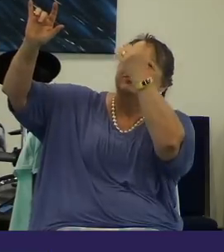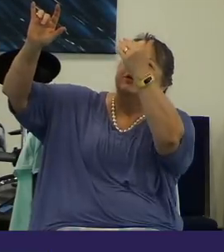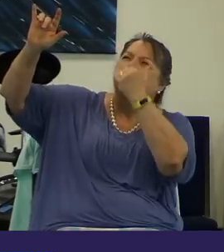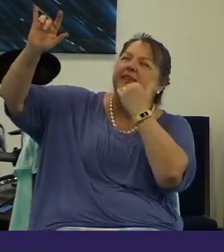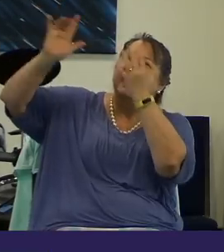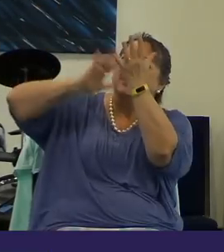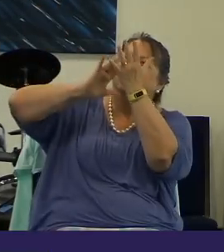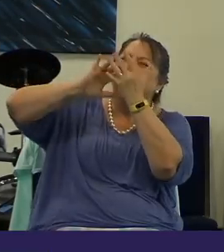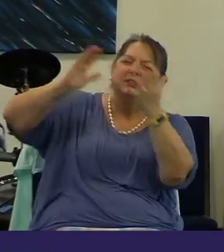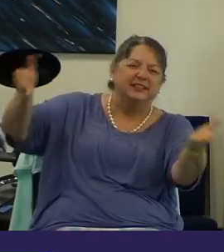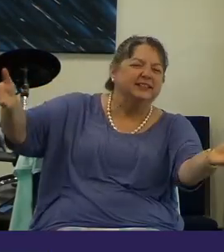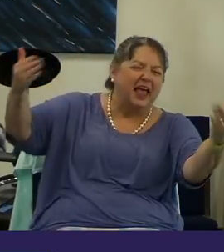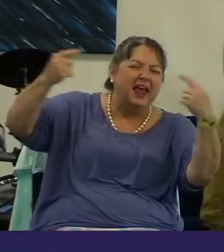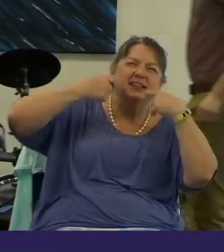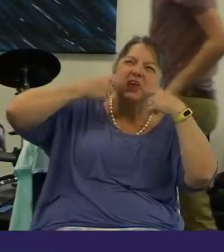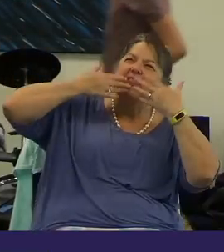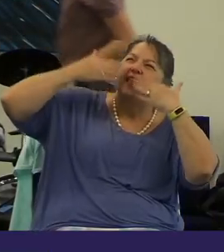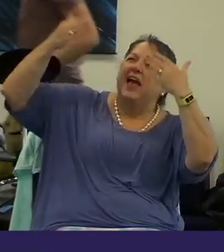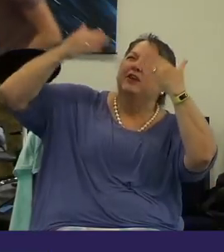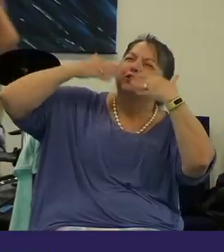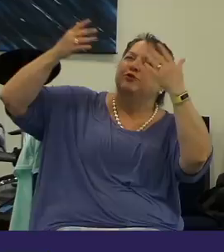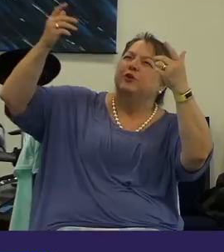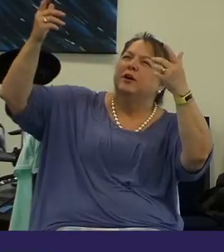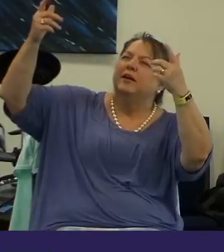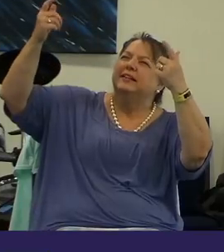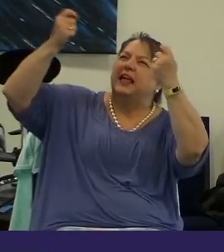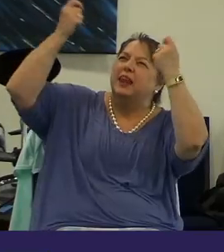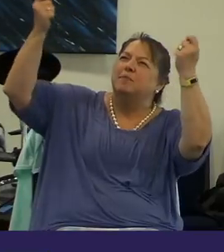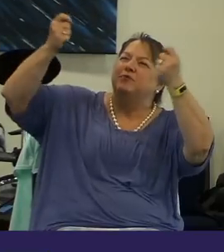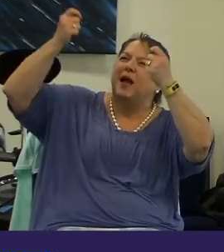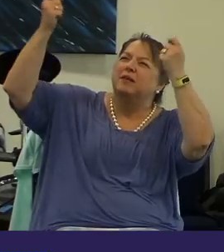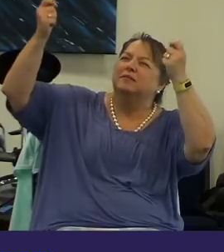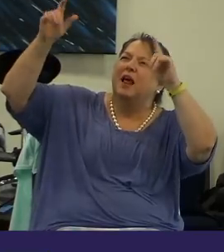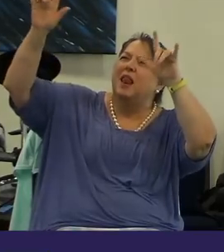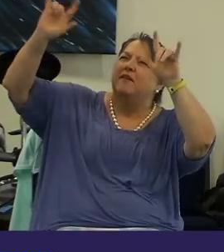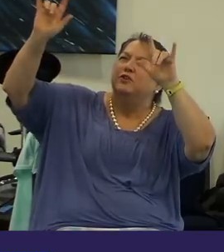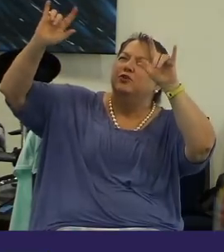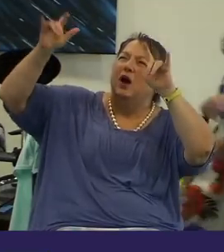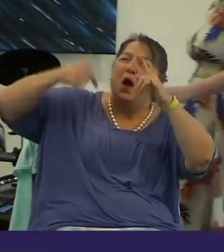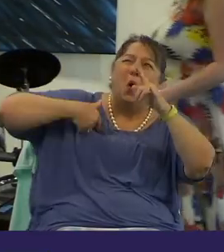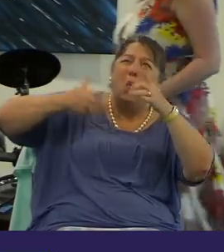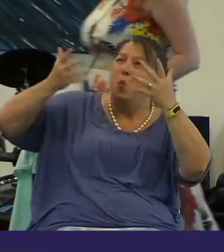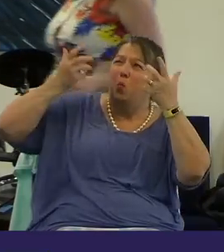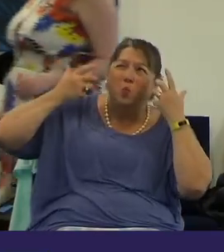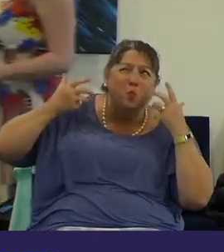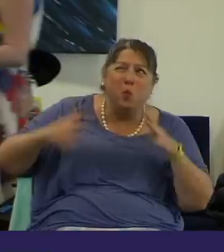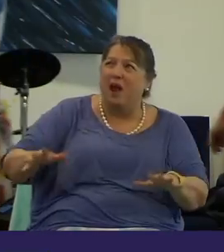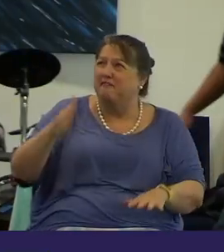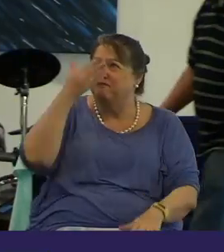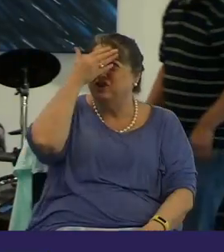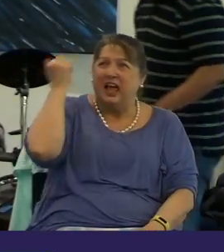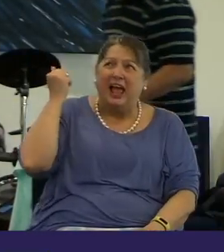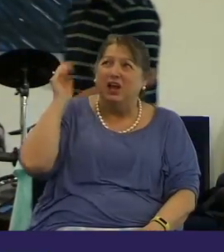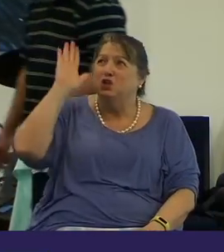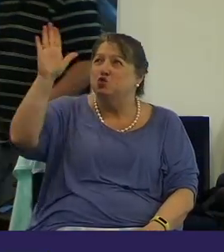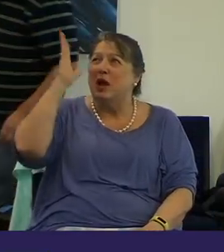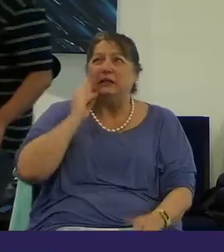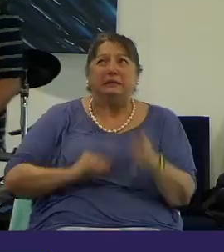celebrate a living Christ, but help us to never forget what you went through for